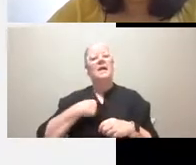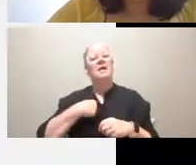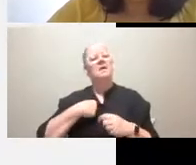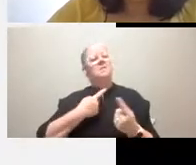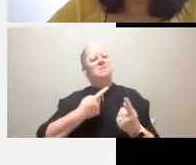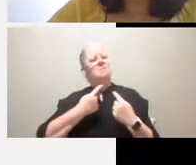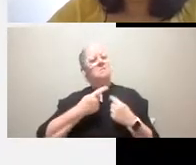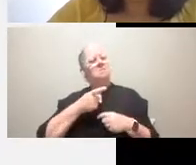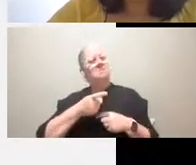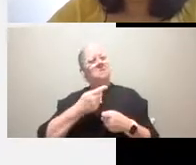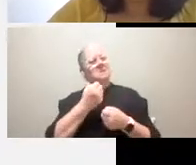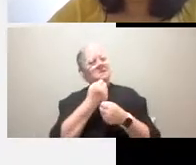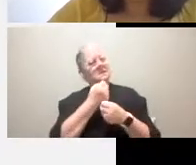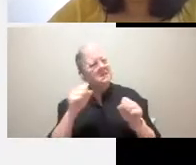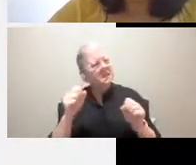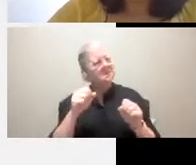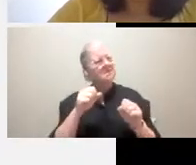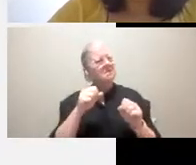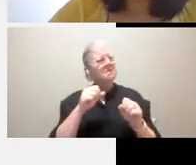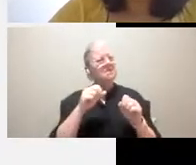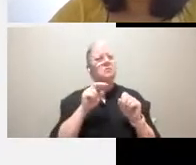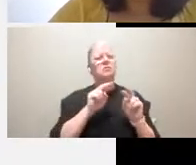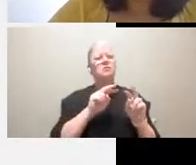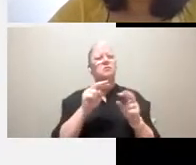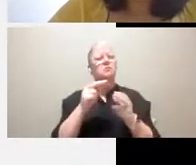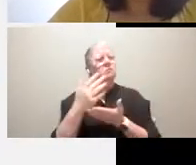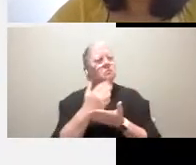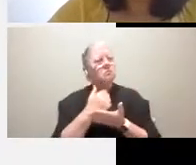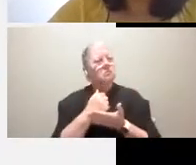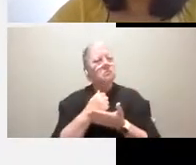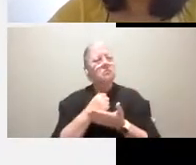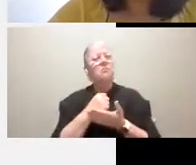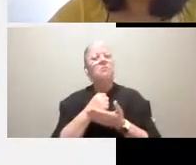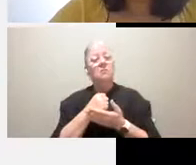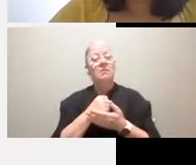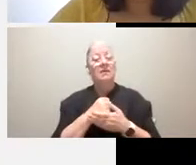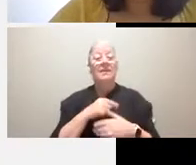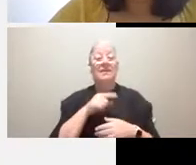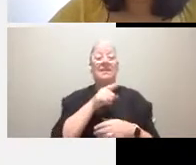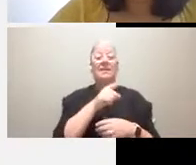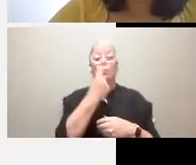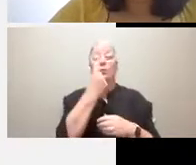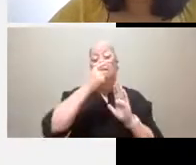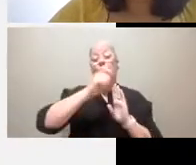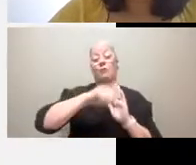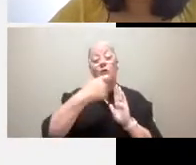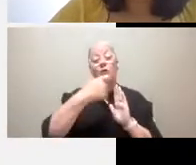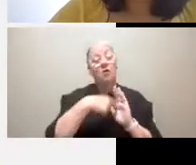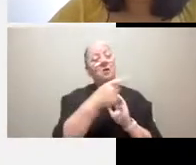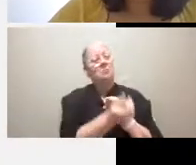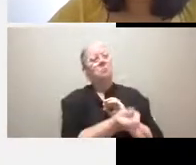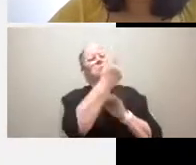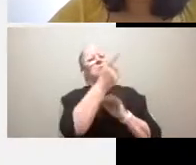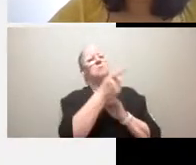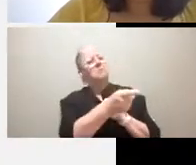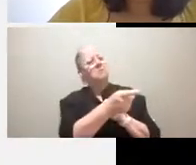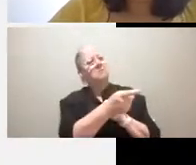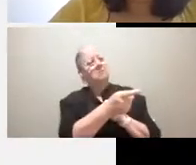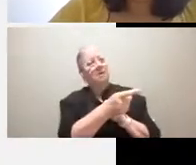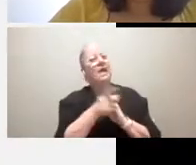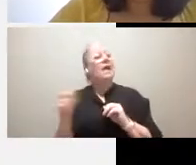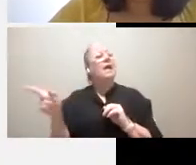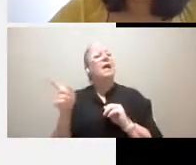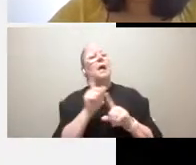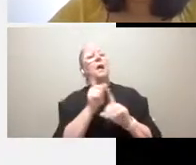we started working with AD International under the Inclusion Works project. During the due diligence, that's when they mentioned about